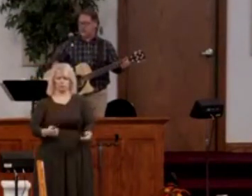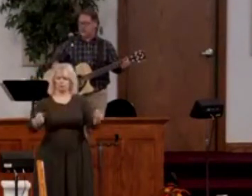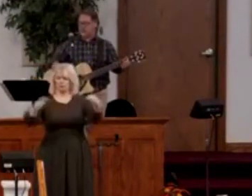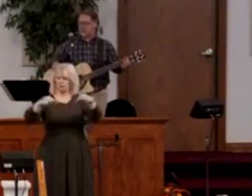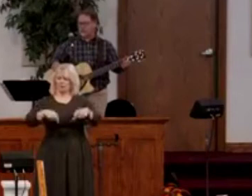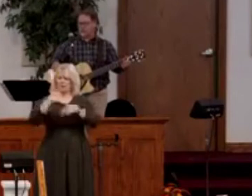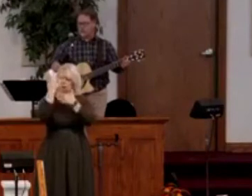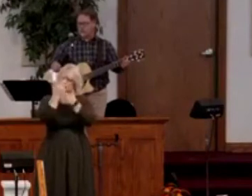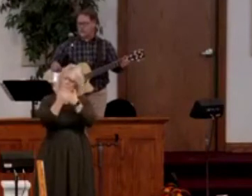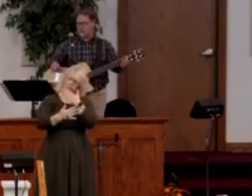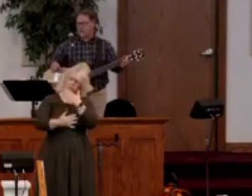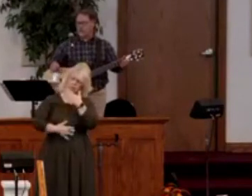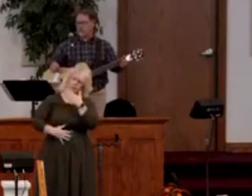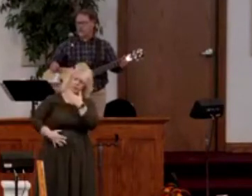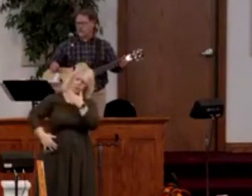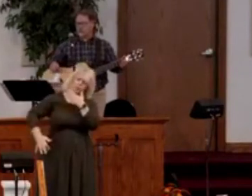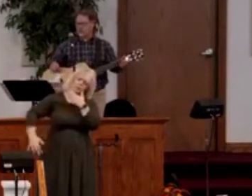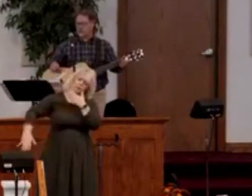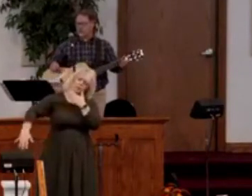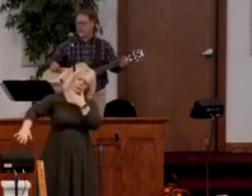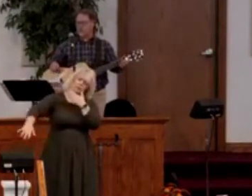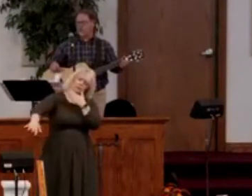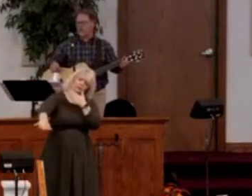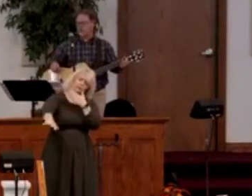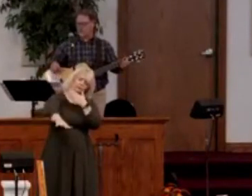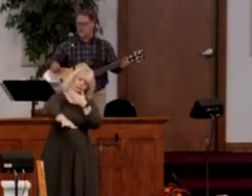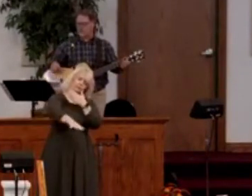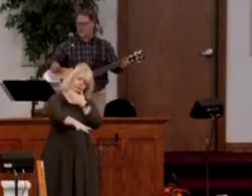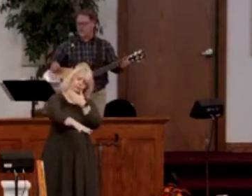This is the blood.